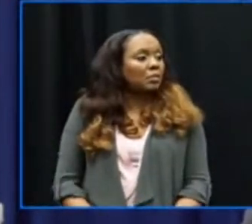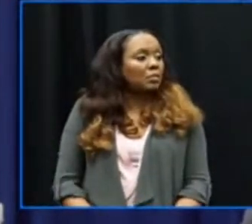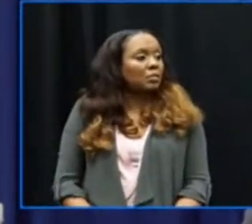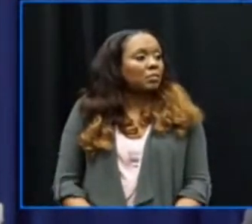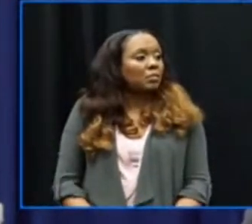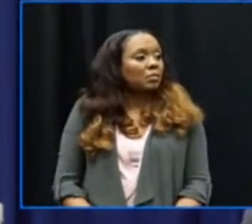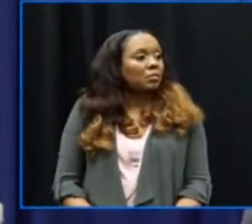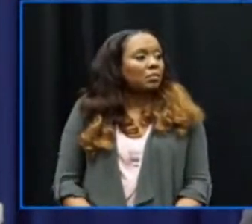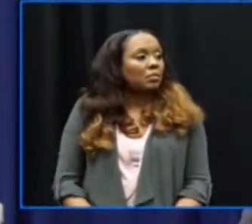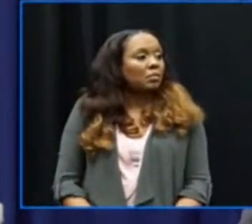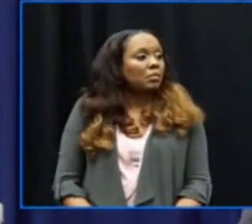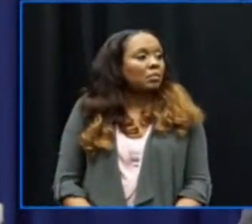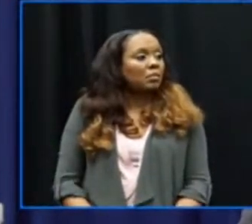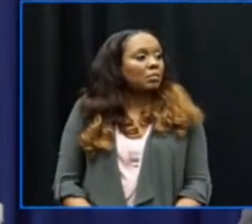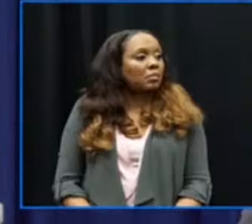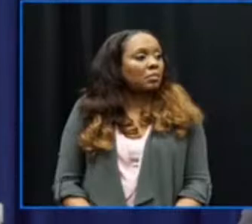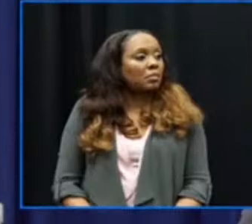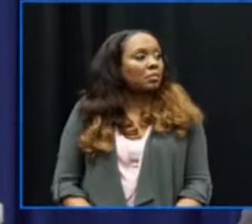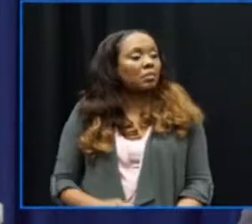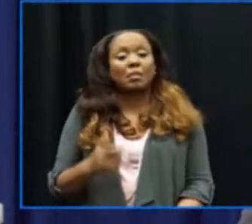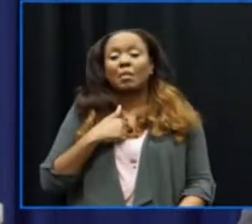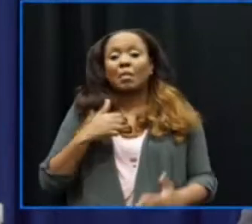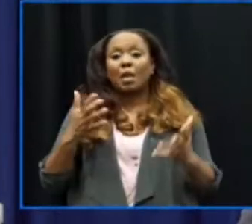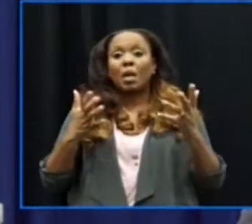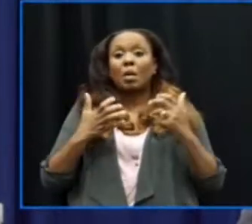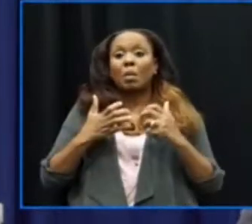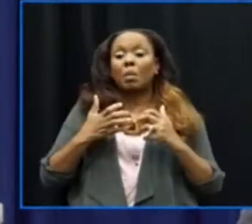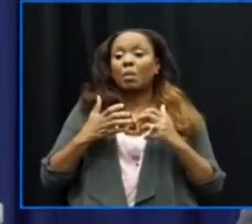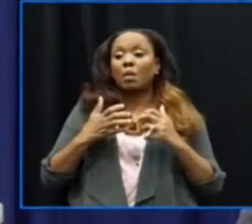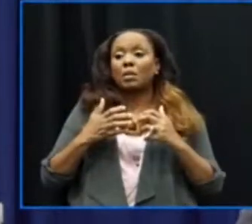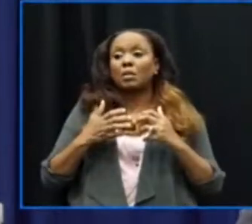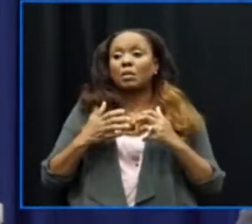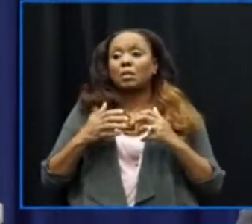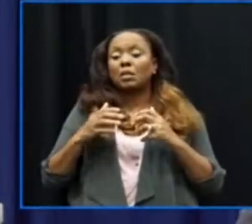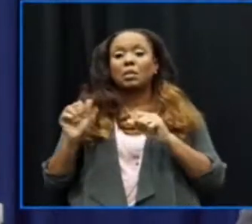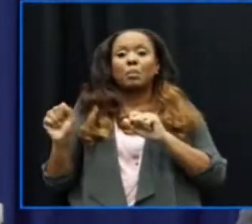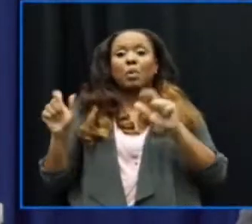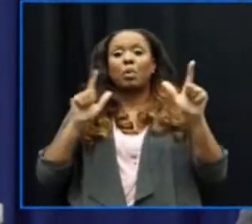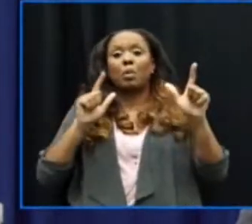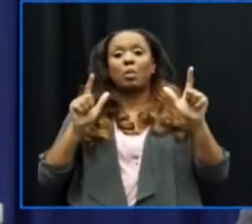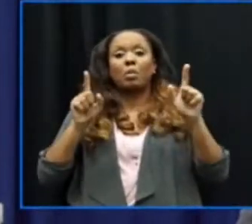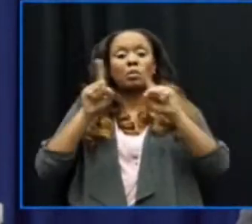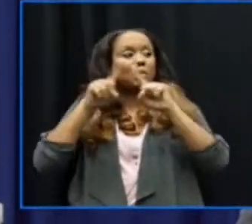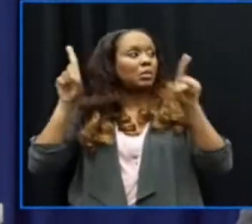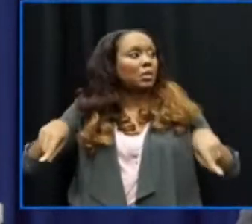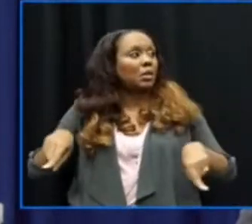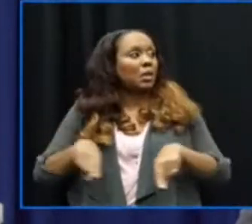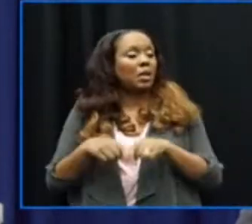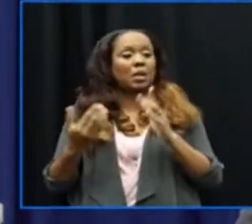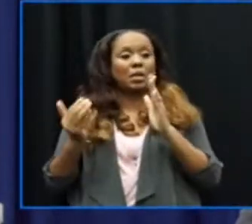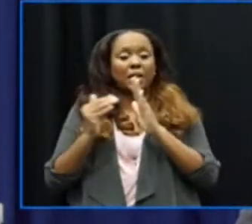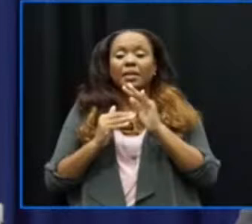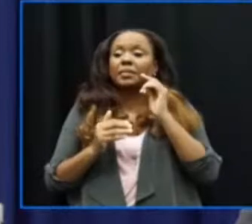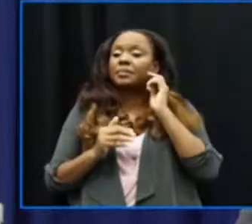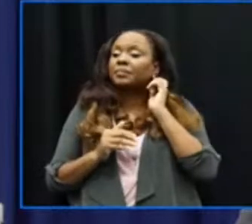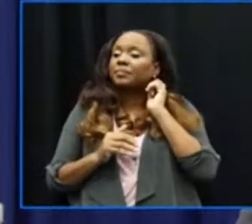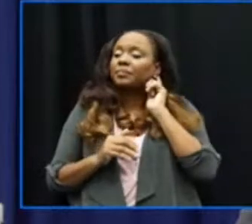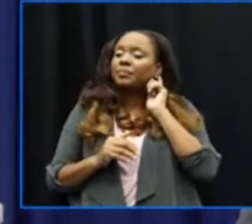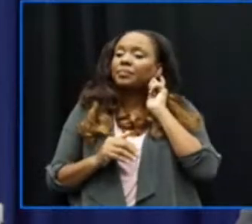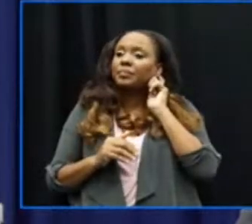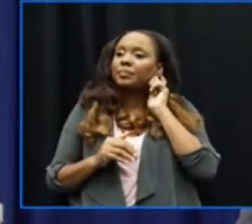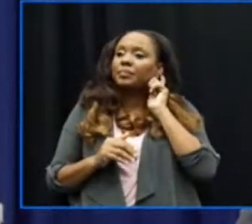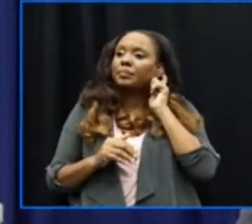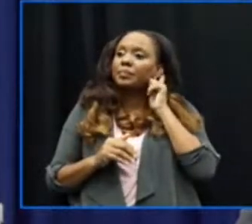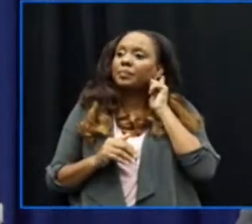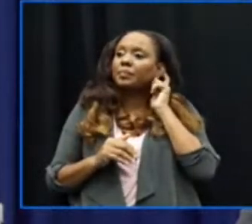to bring back up a slide for us, please, because when we see those numbers, we will better